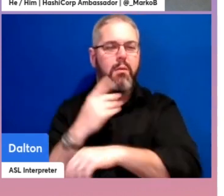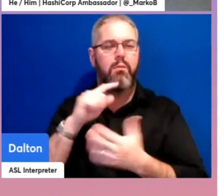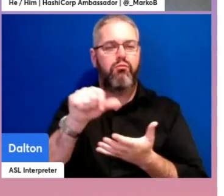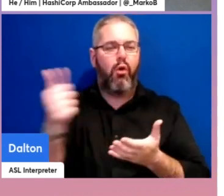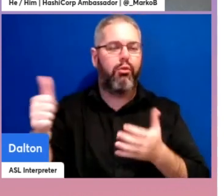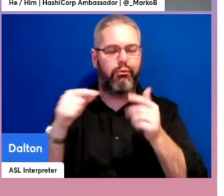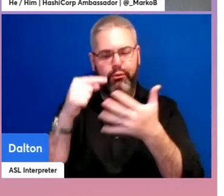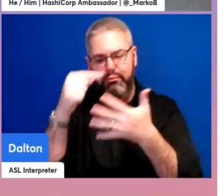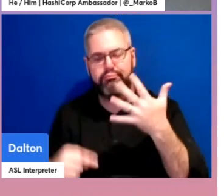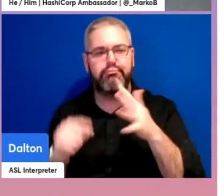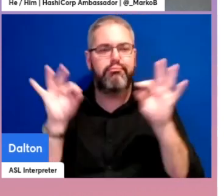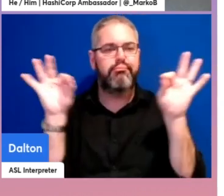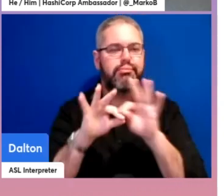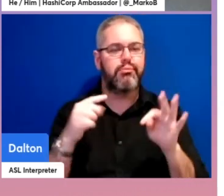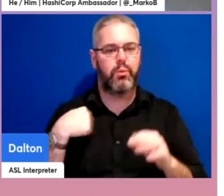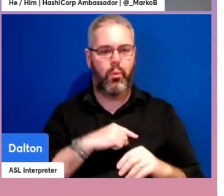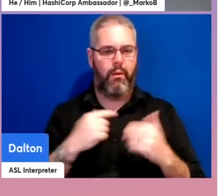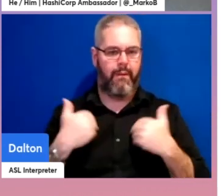as import-driven,